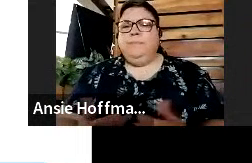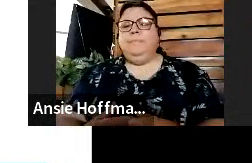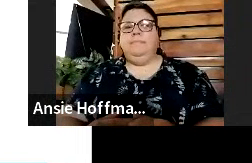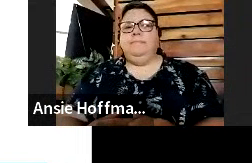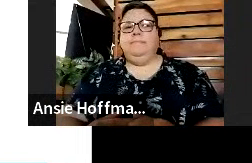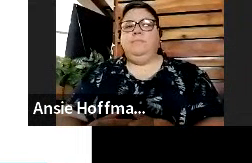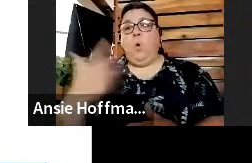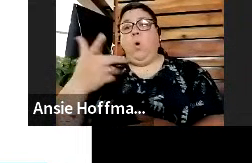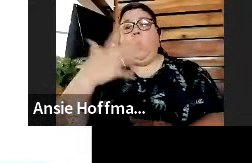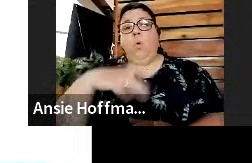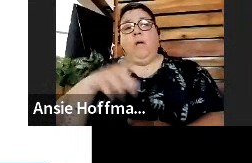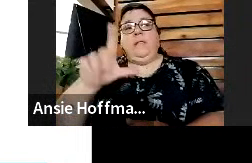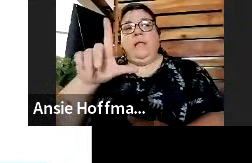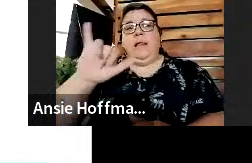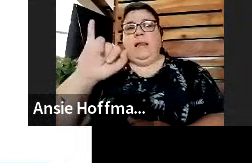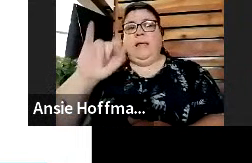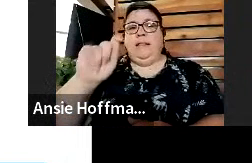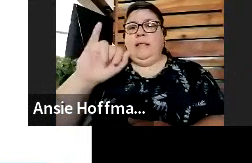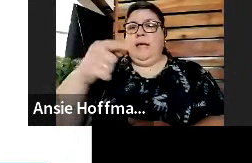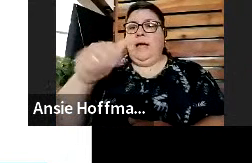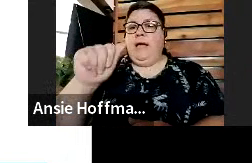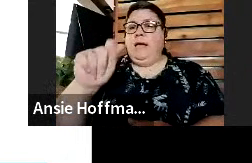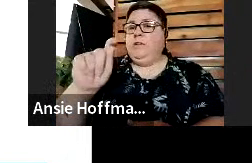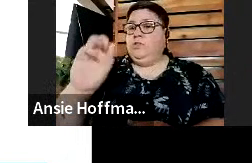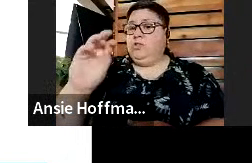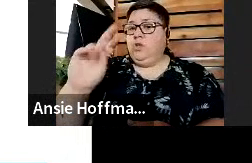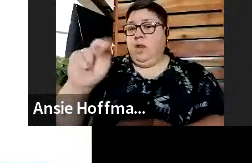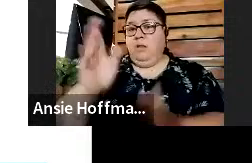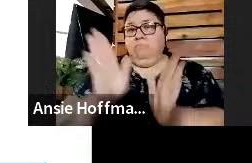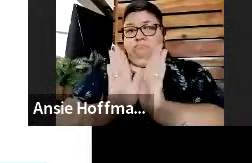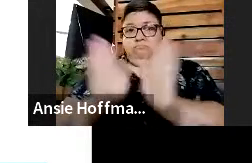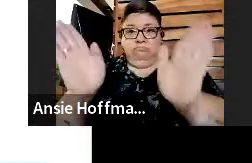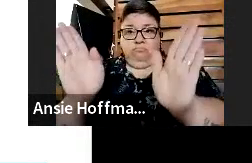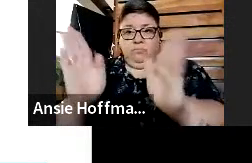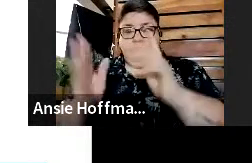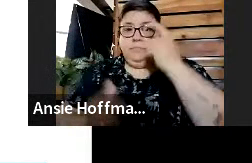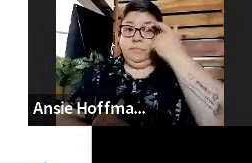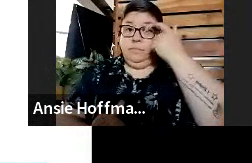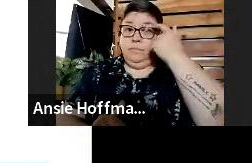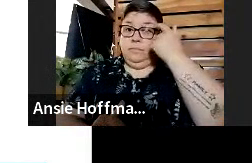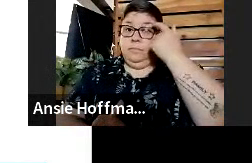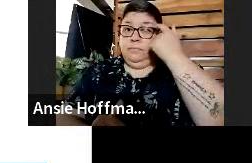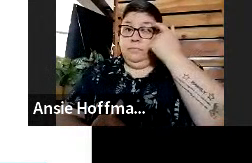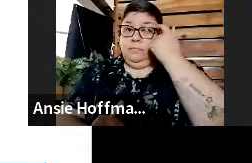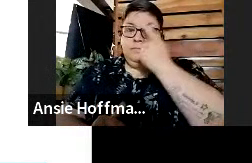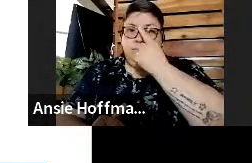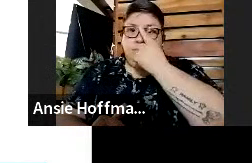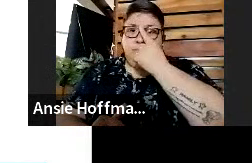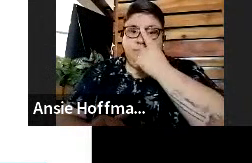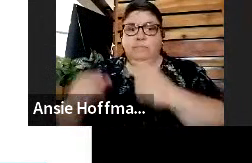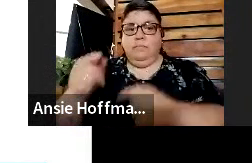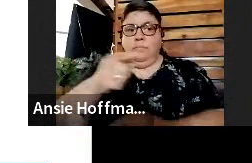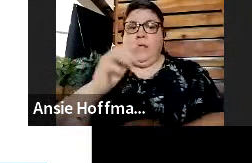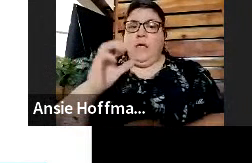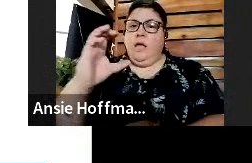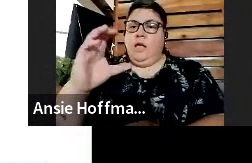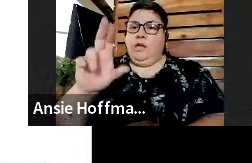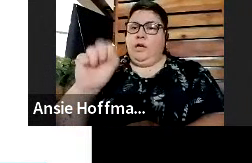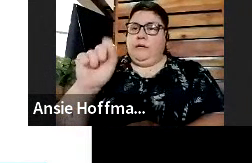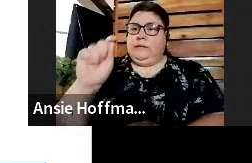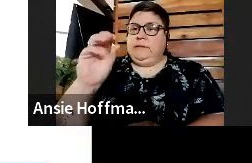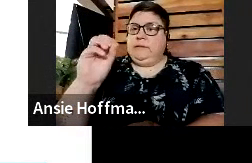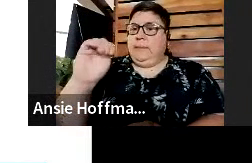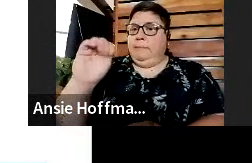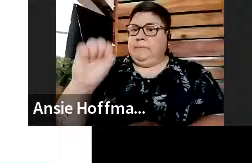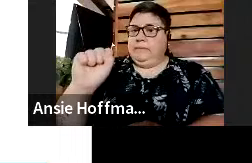litigation process. Then the Customs and Excise Act makes provision for you to litigate, as I've